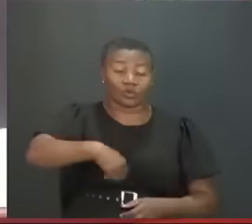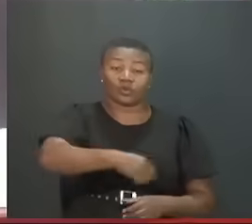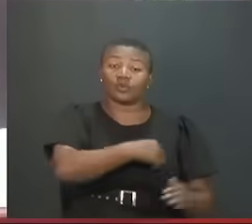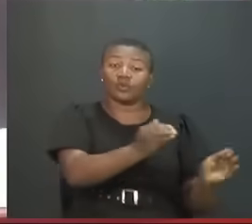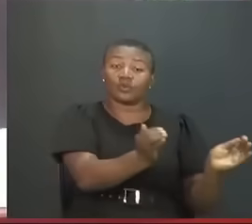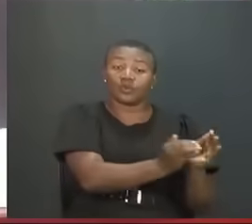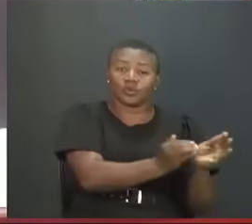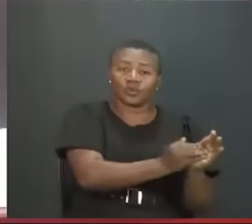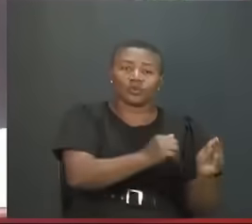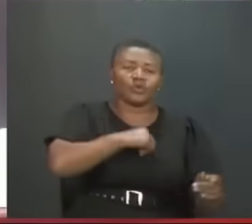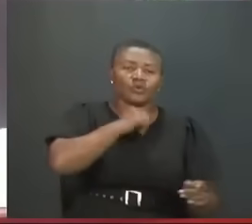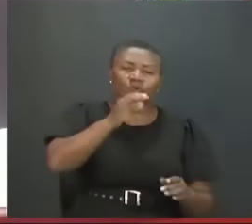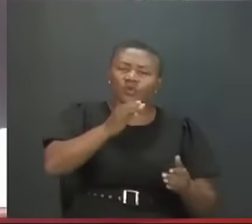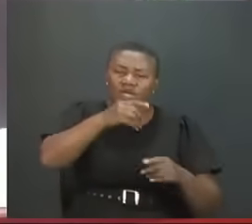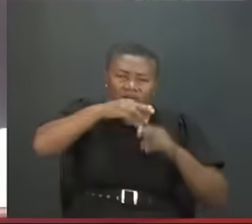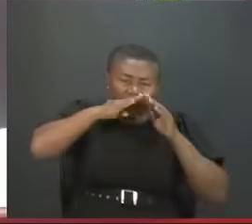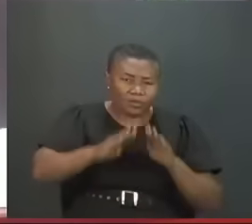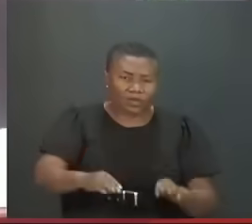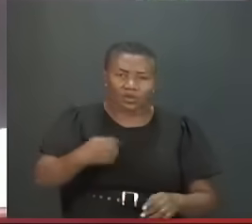shut our mouth.